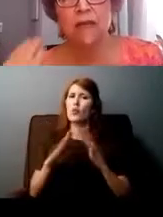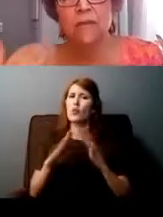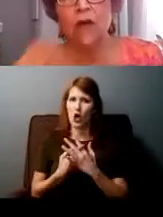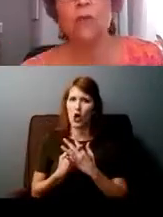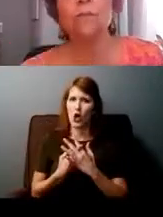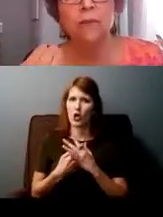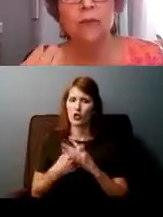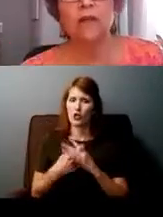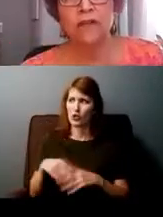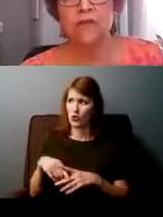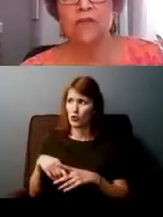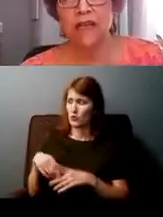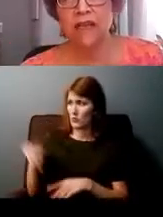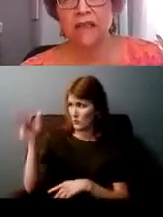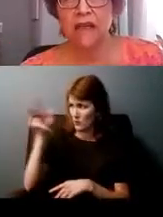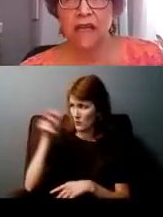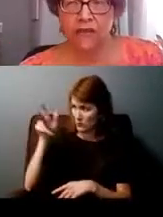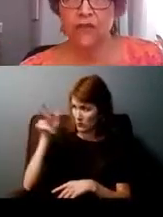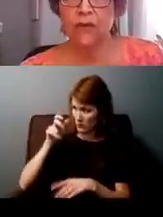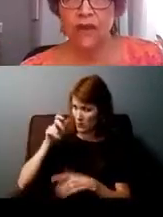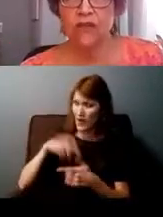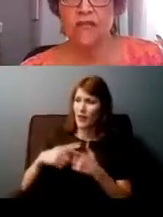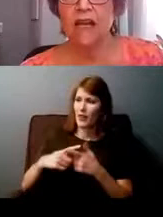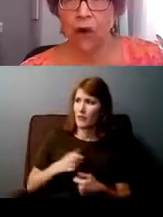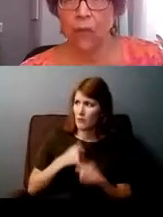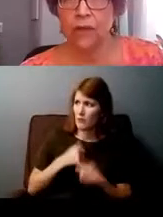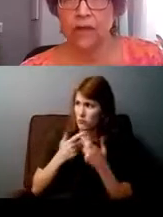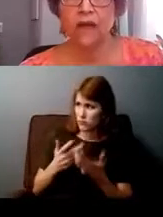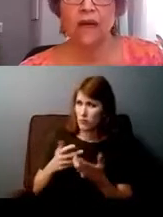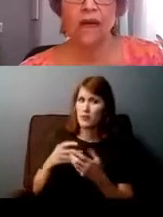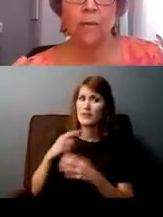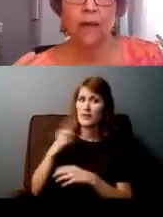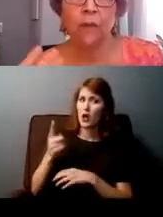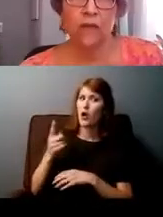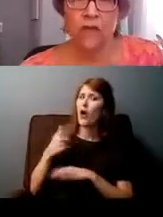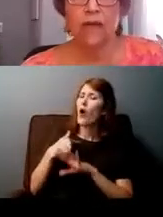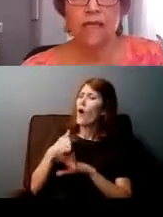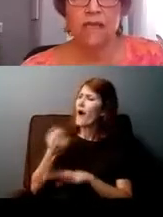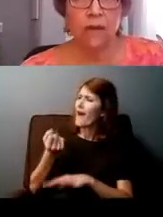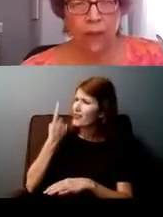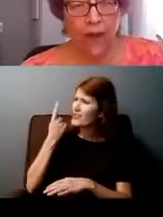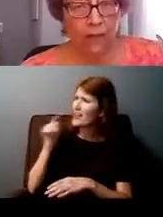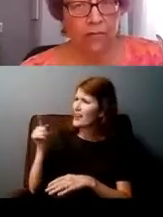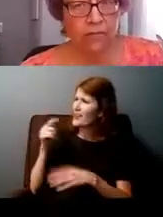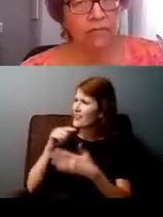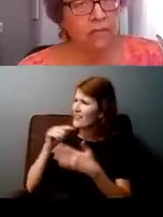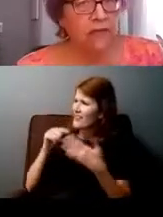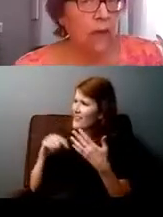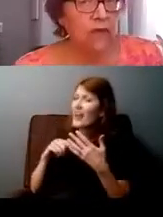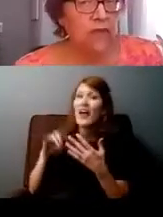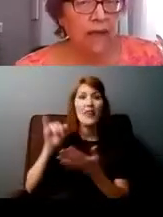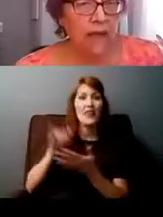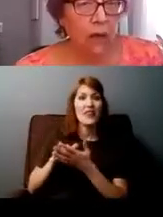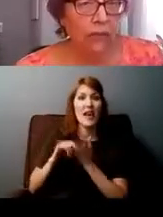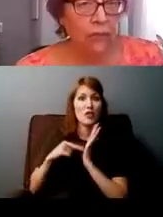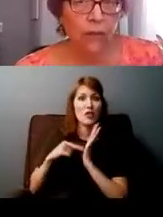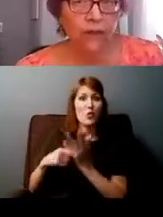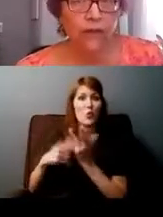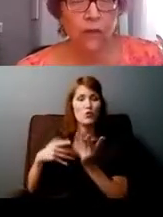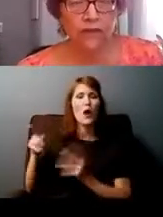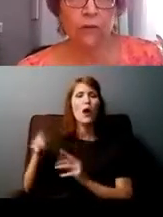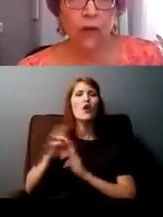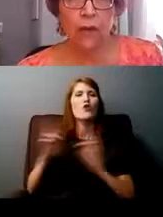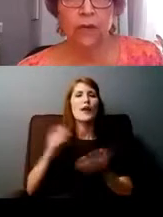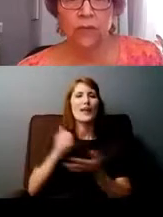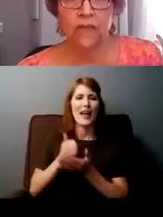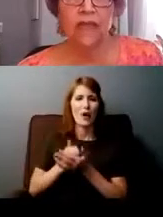that help people understand that you're there to help. And when somebody's got a problem, they want some help. They really